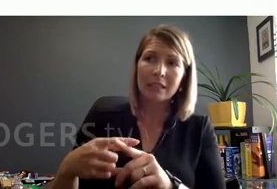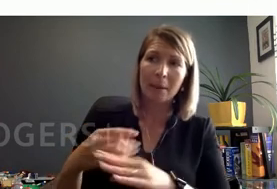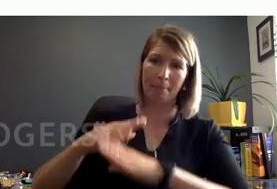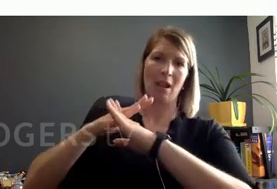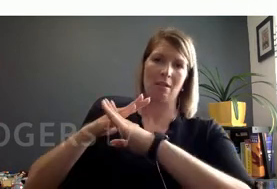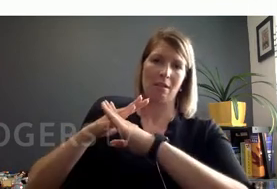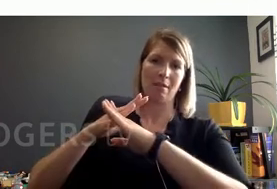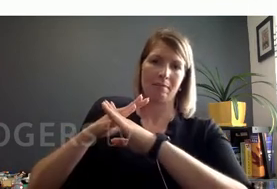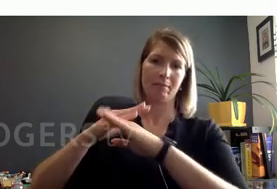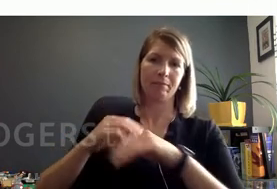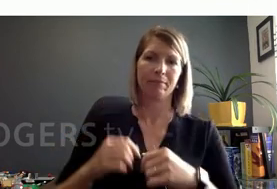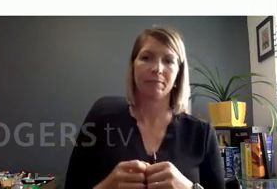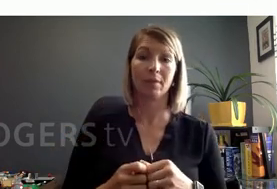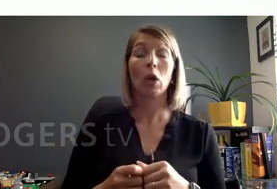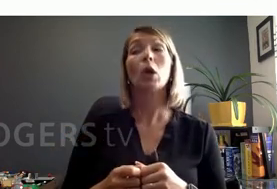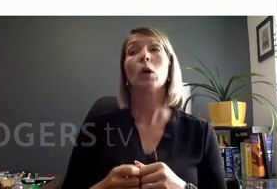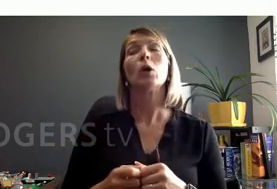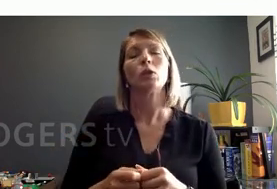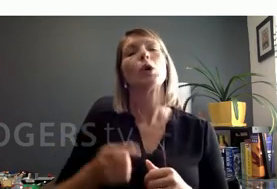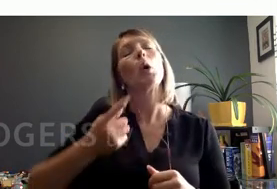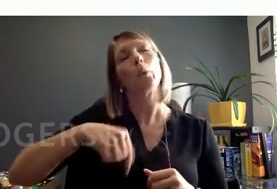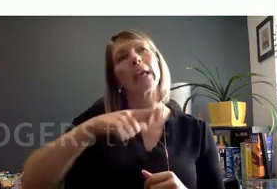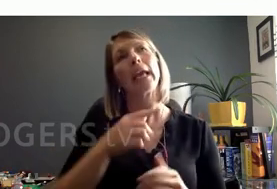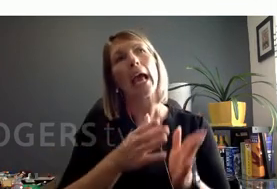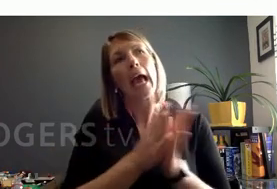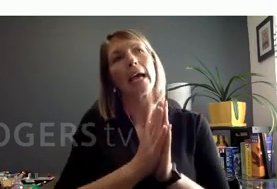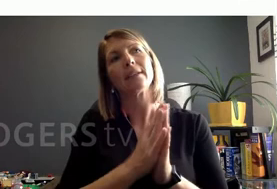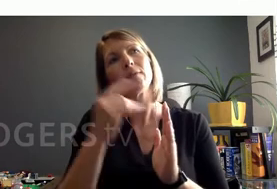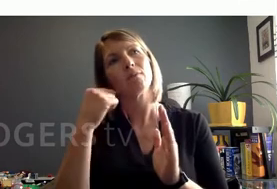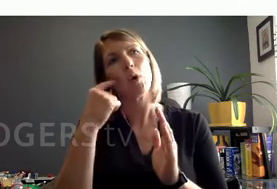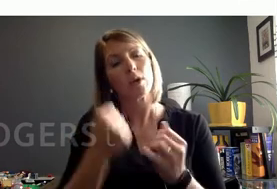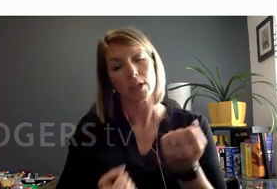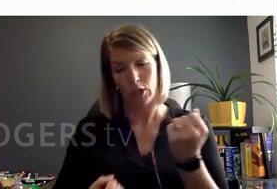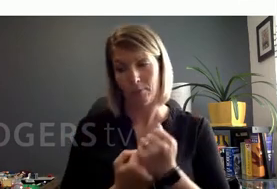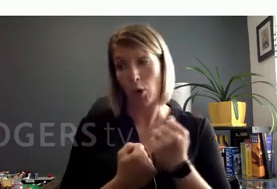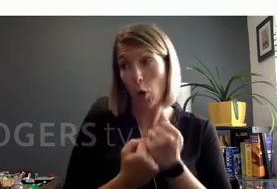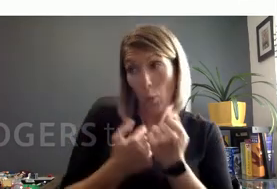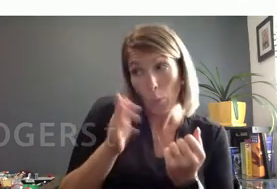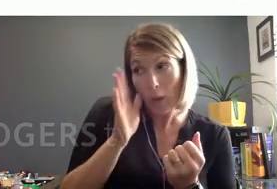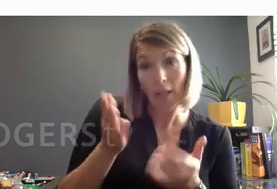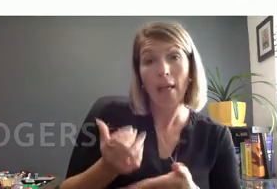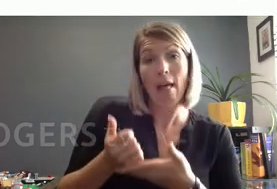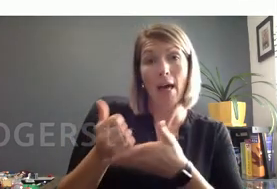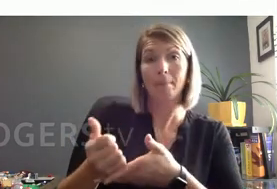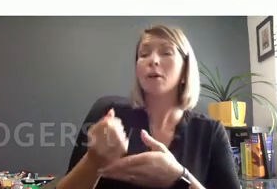we will help people walk them through all of the different steps they need to do, from food licensing to, you